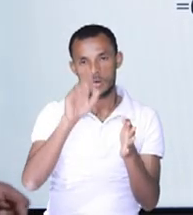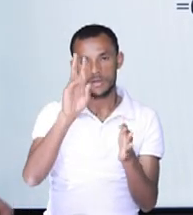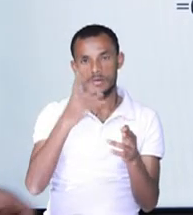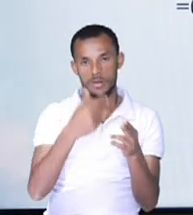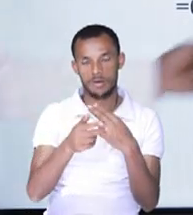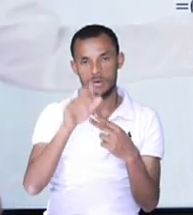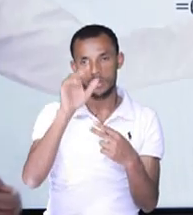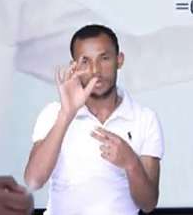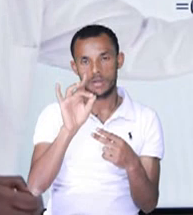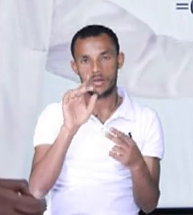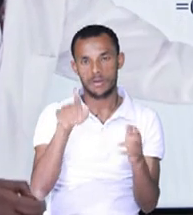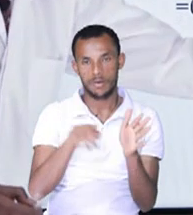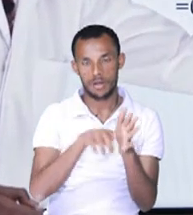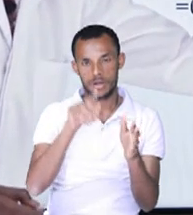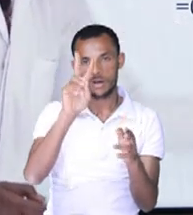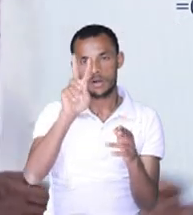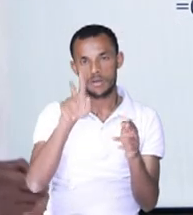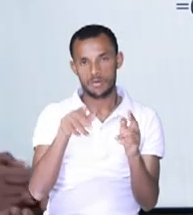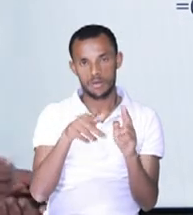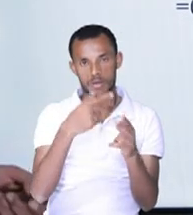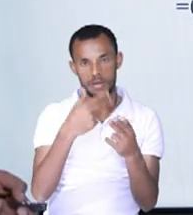times 8, minus negative 2 times 5,